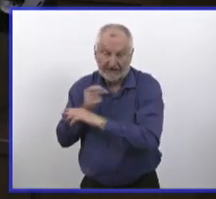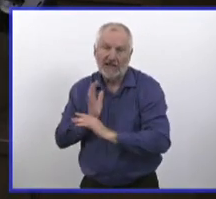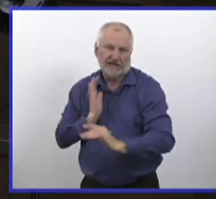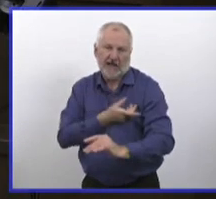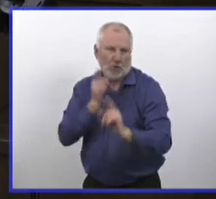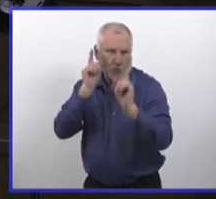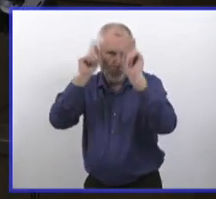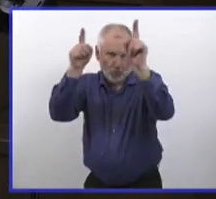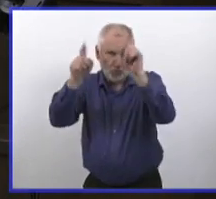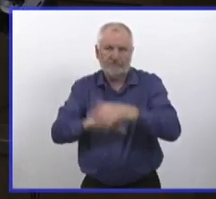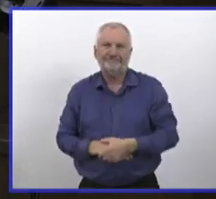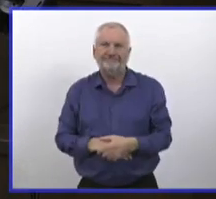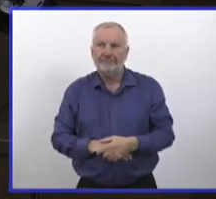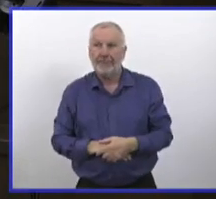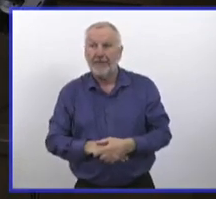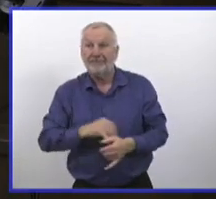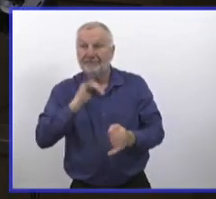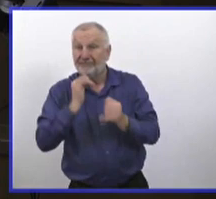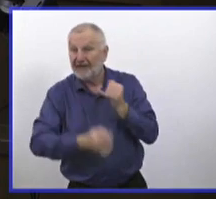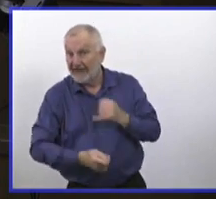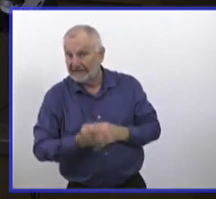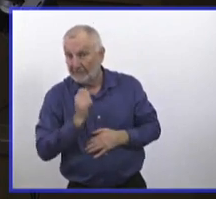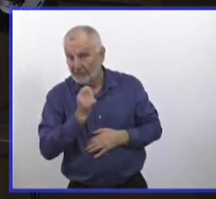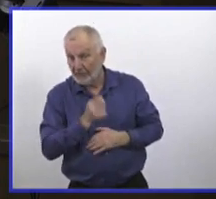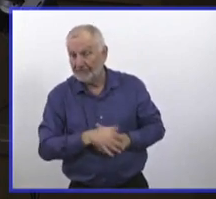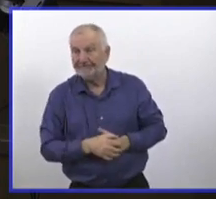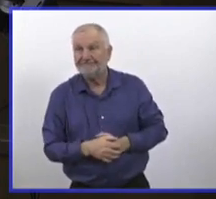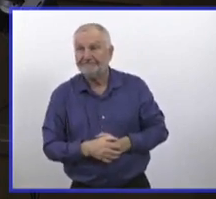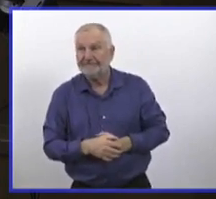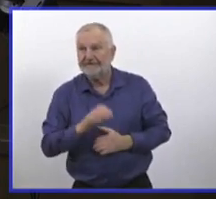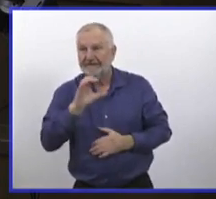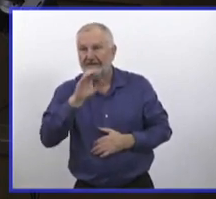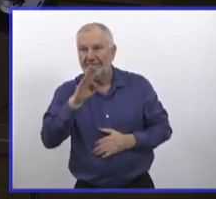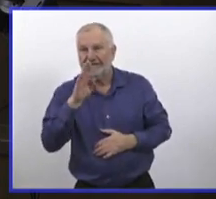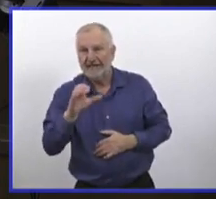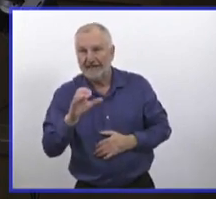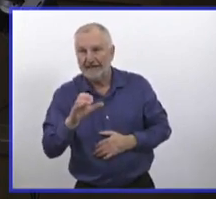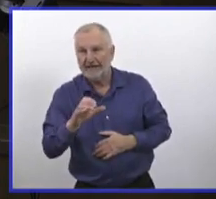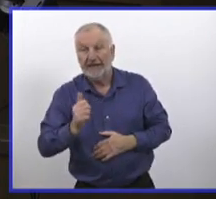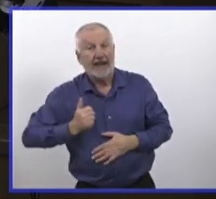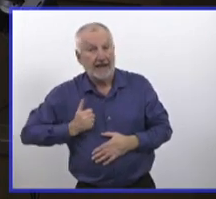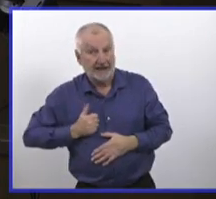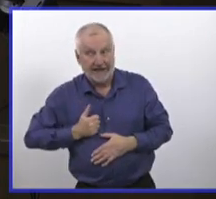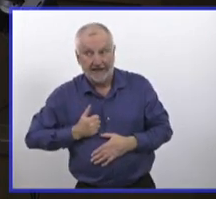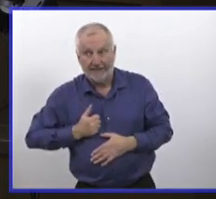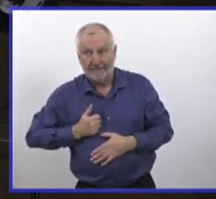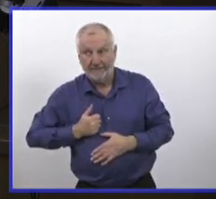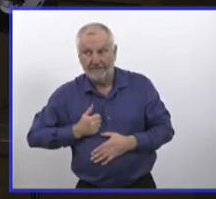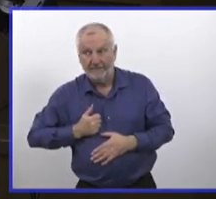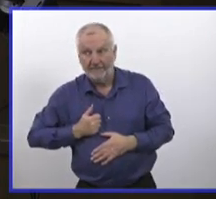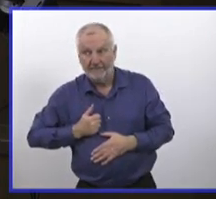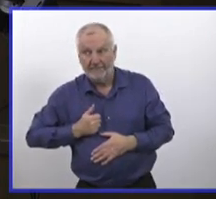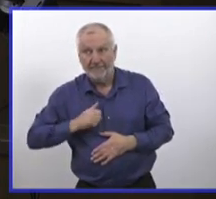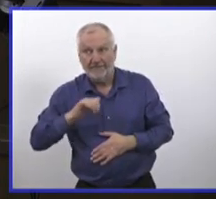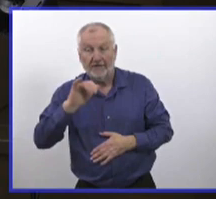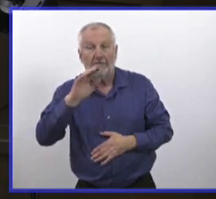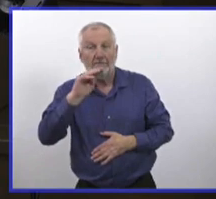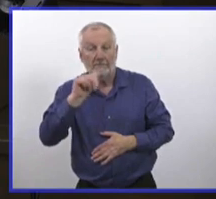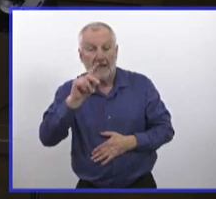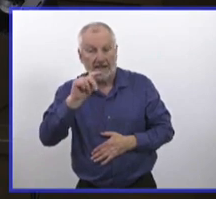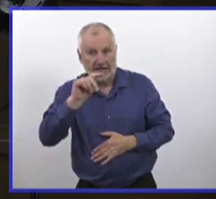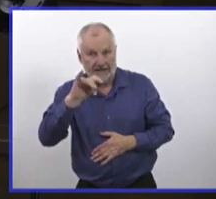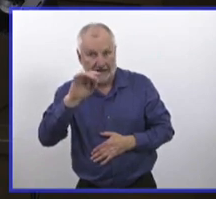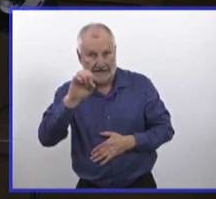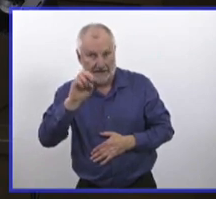Our final reporter this afternoon from CBC Radio Canada, Matthew. Hi,